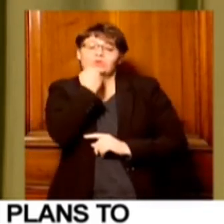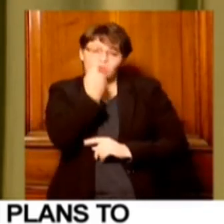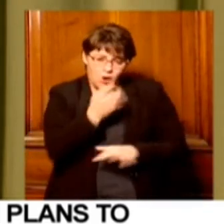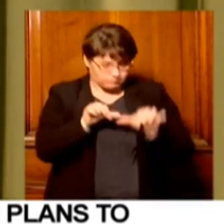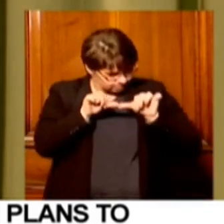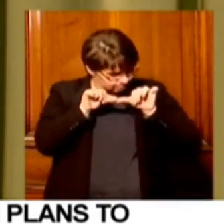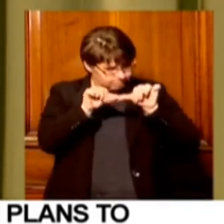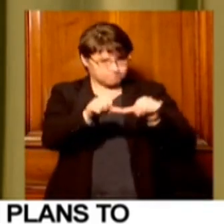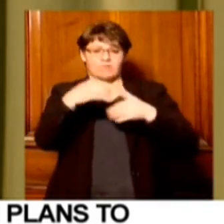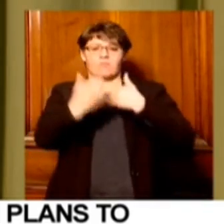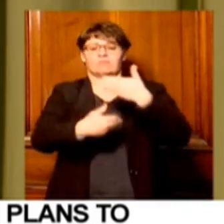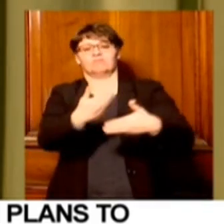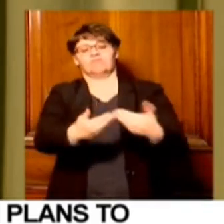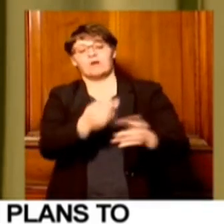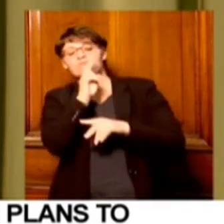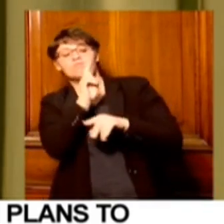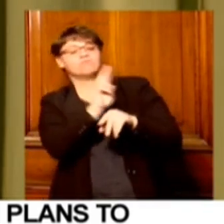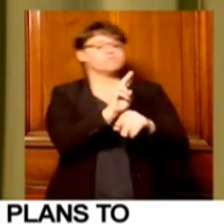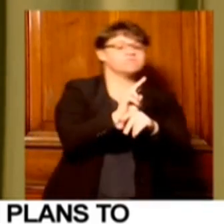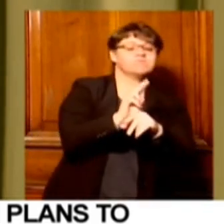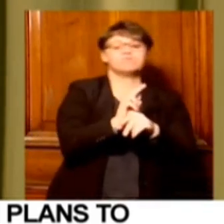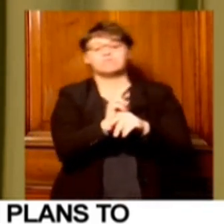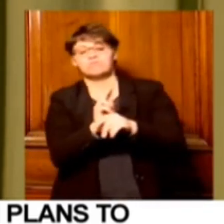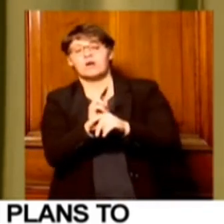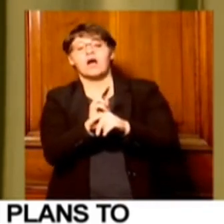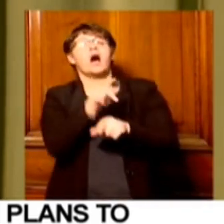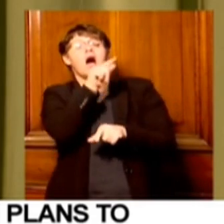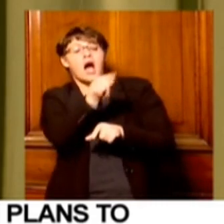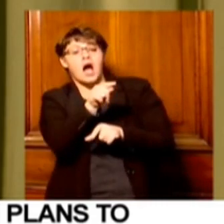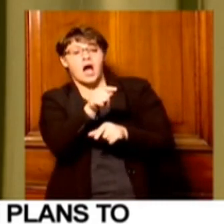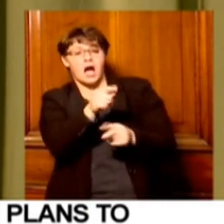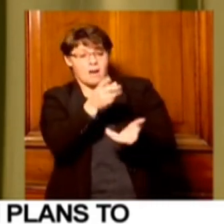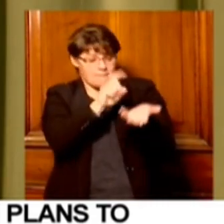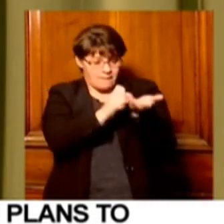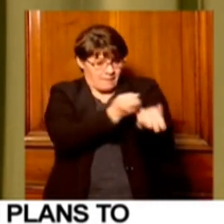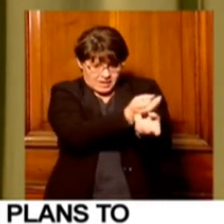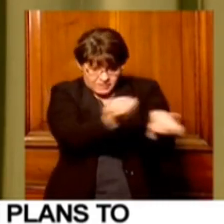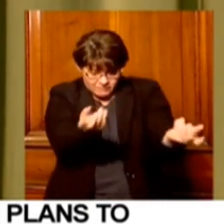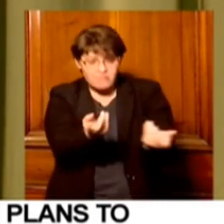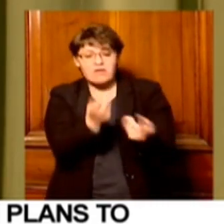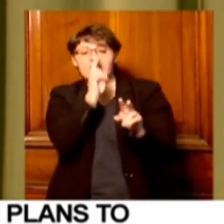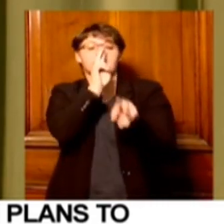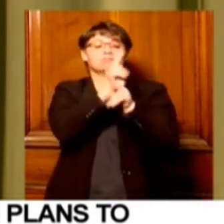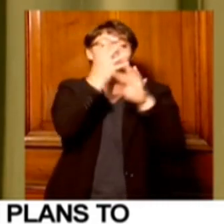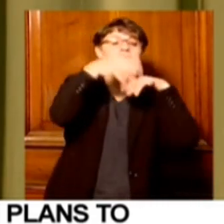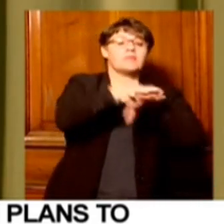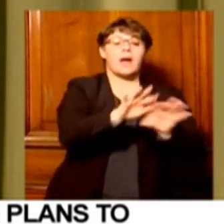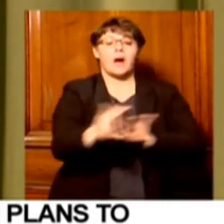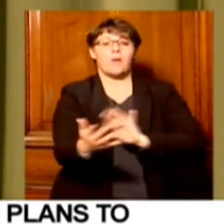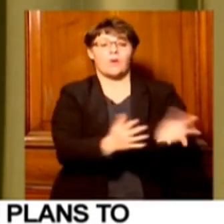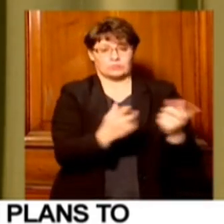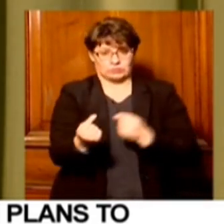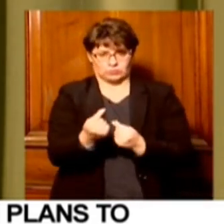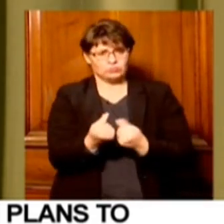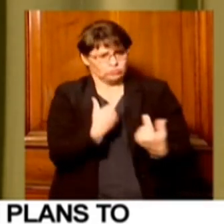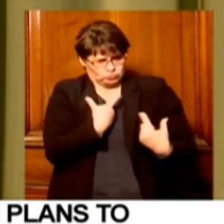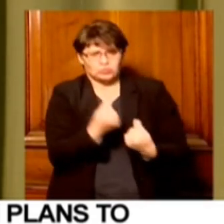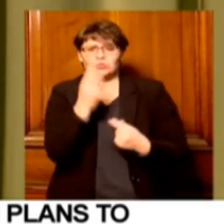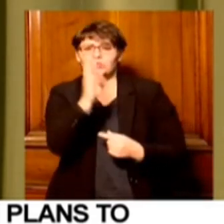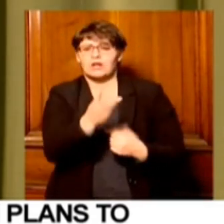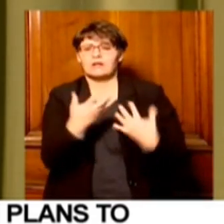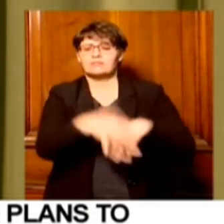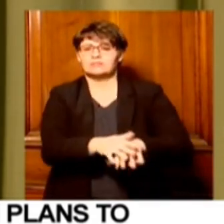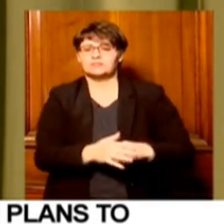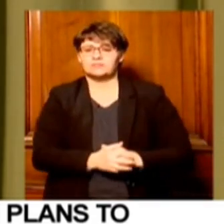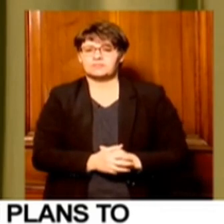continuing, overseeing and monitoring the implementation of these measures. That's what we're going to do. And then we've